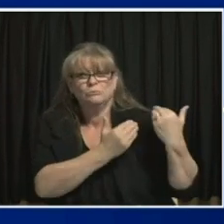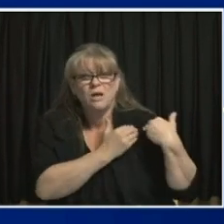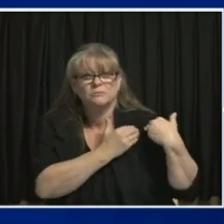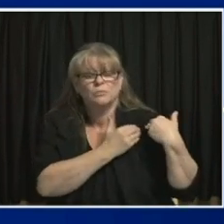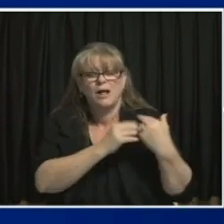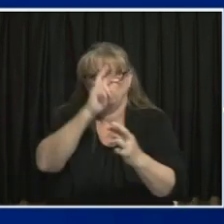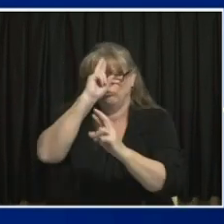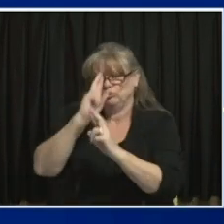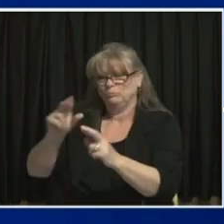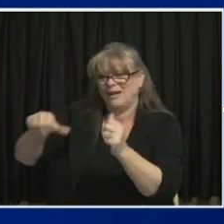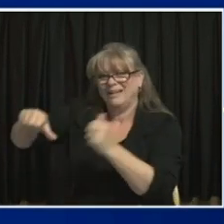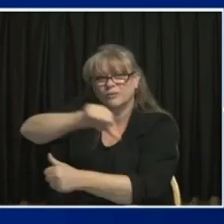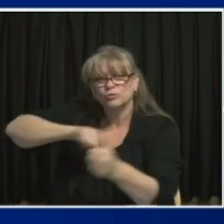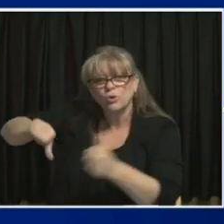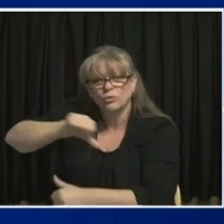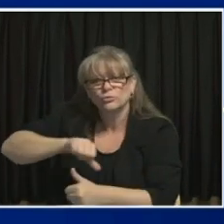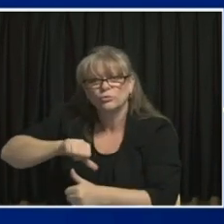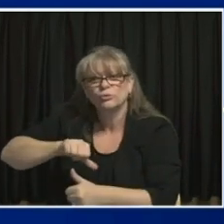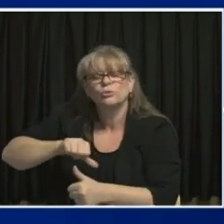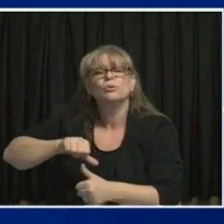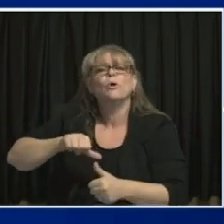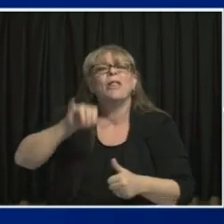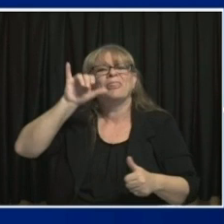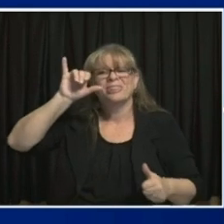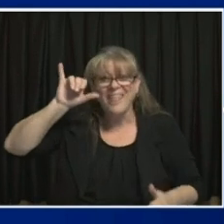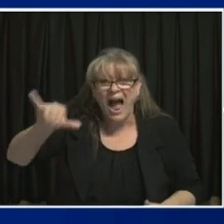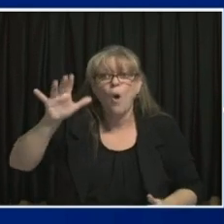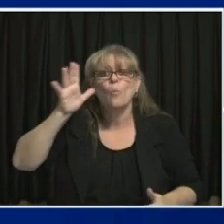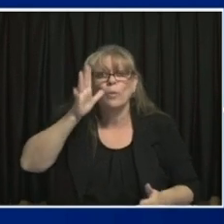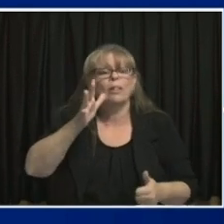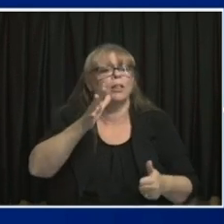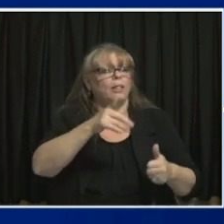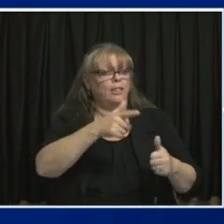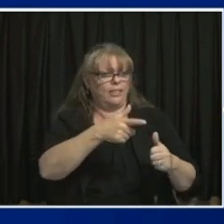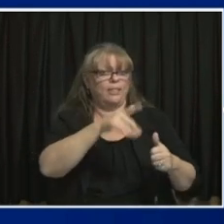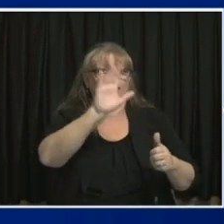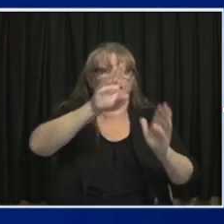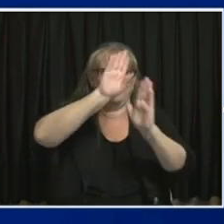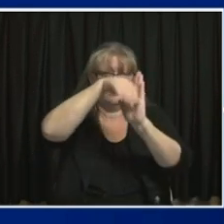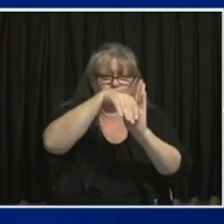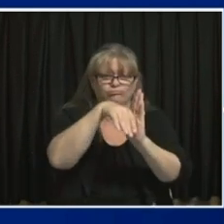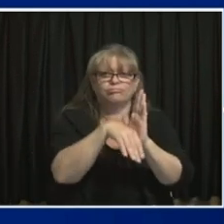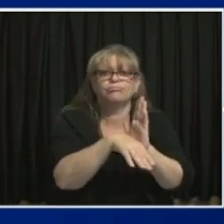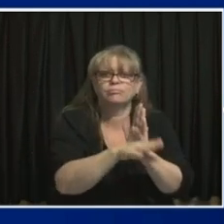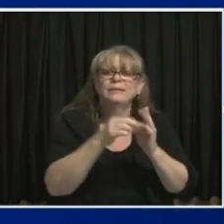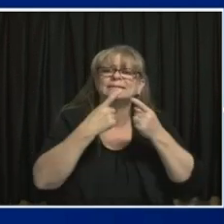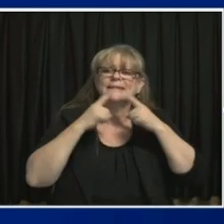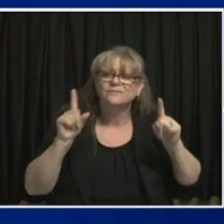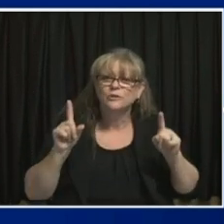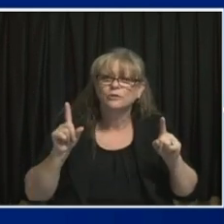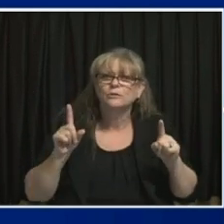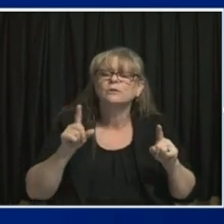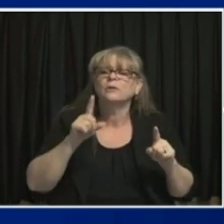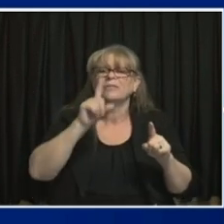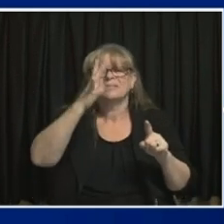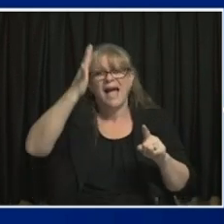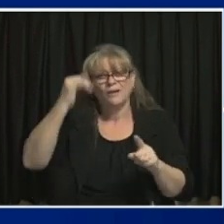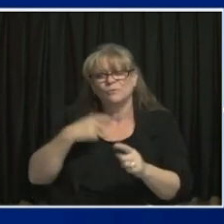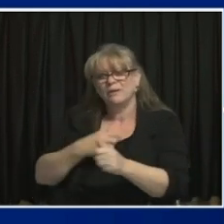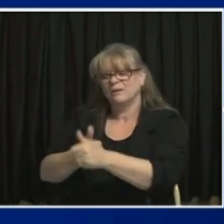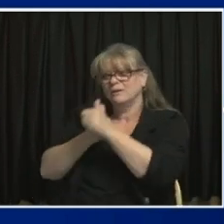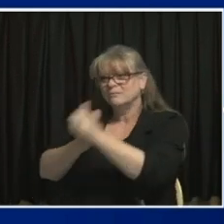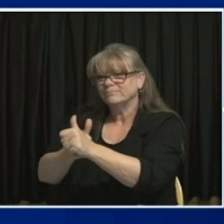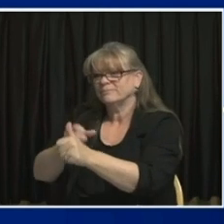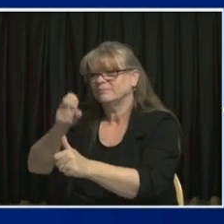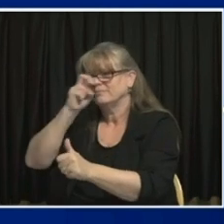sisters, will we be successful in navigating and emerging sooner rather than later with more lives intact